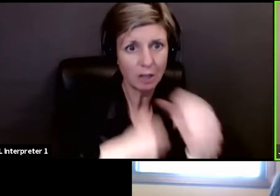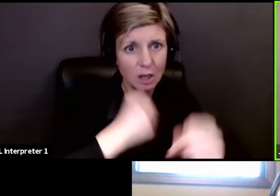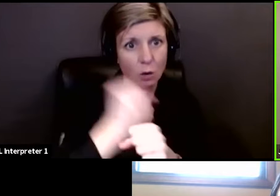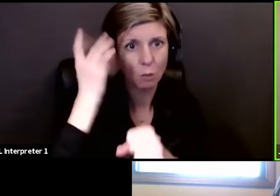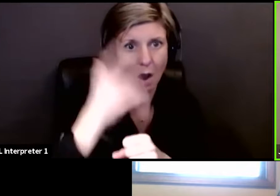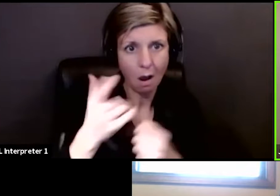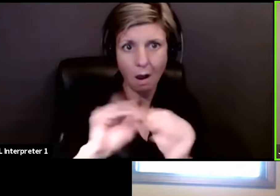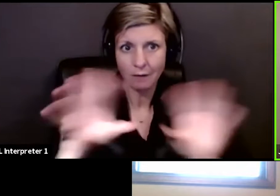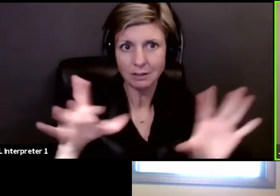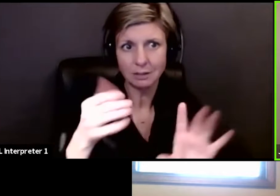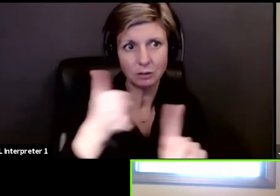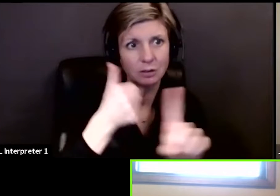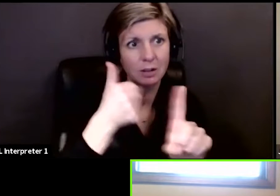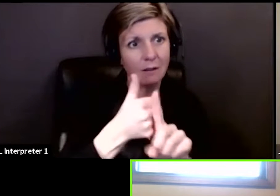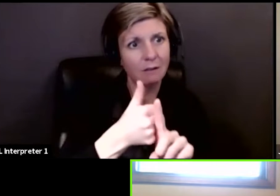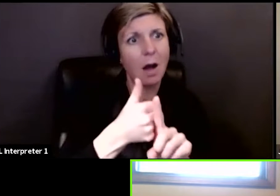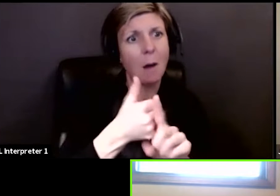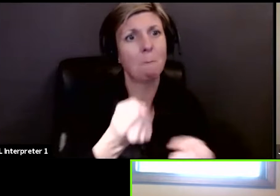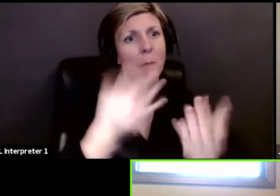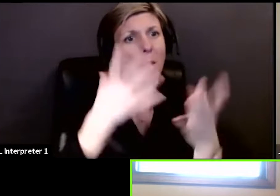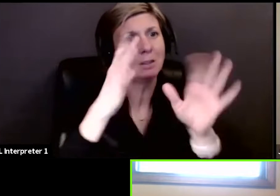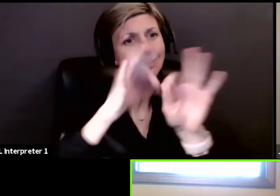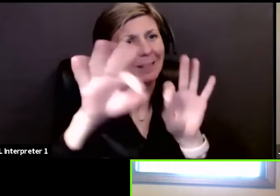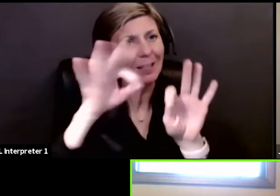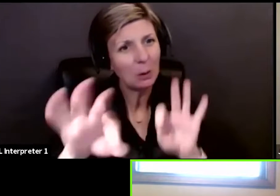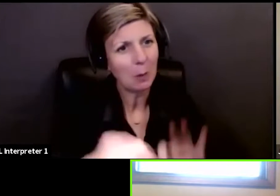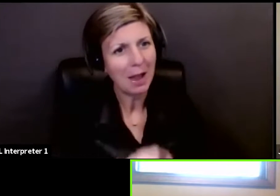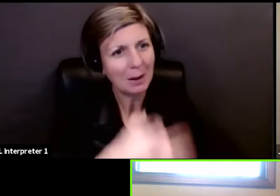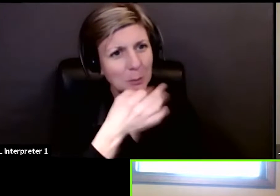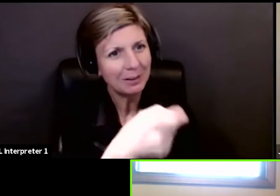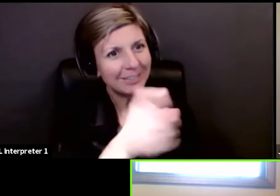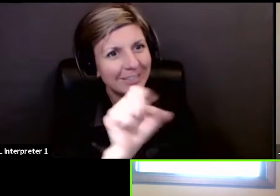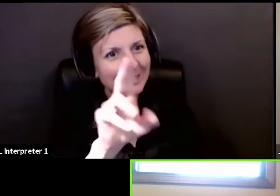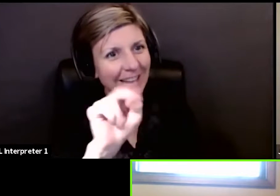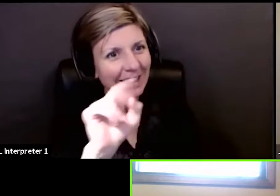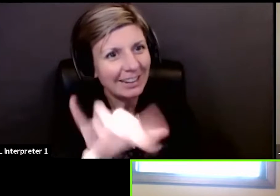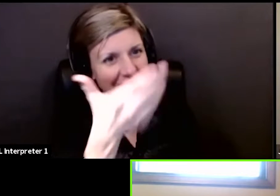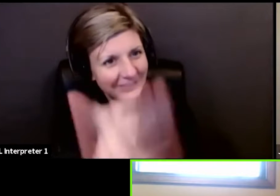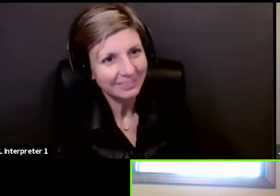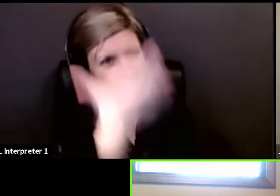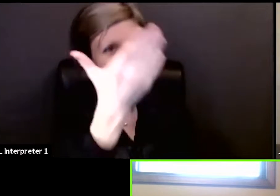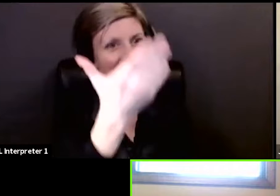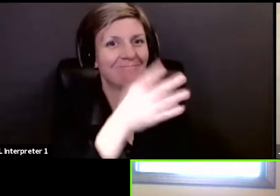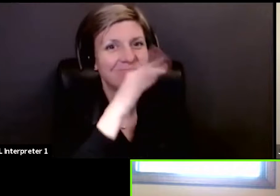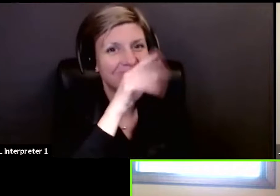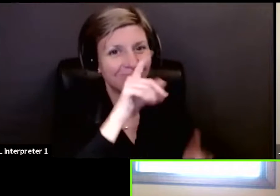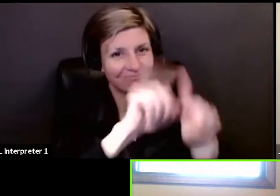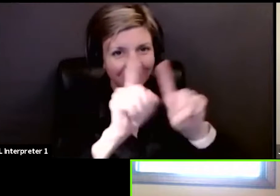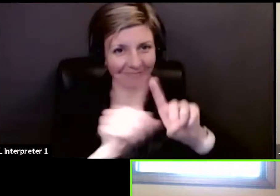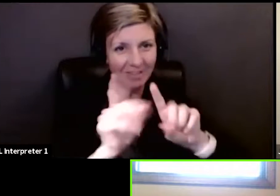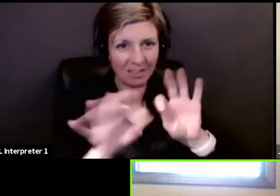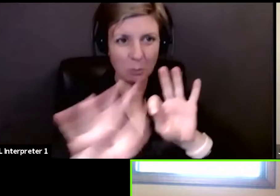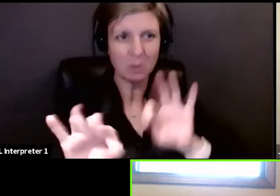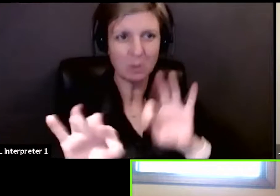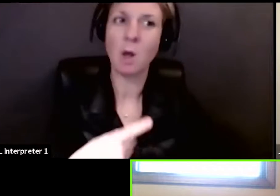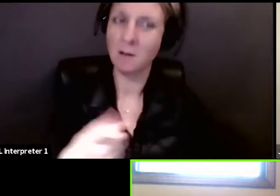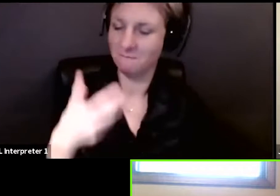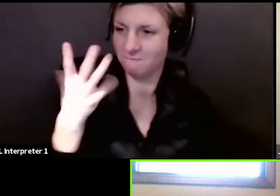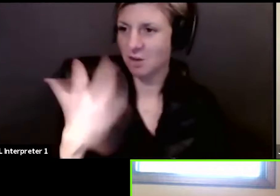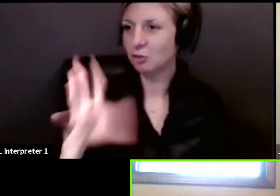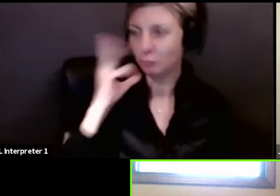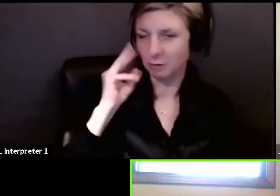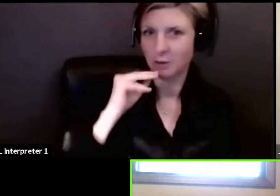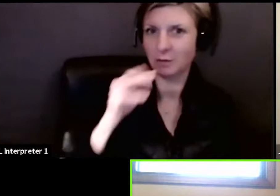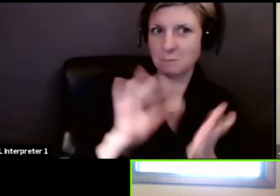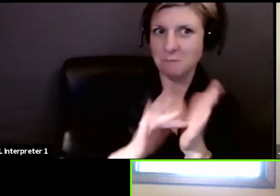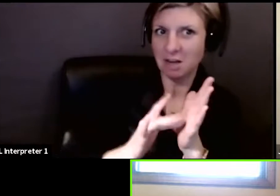expert, Sunny. I am? Yes. Well, I have been through the medical system about as long as it